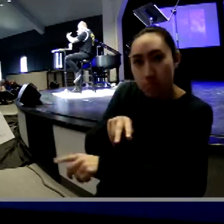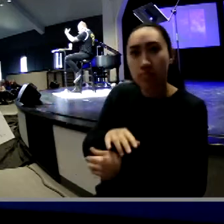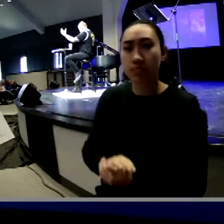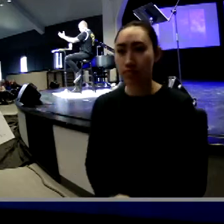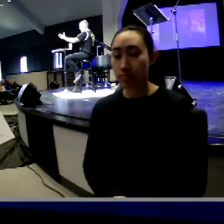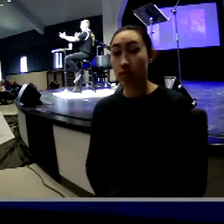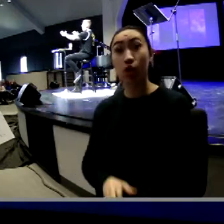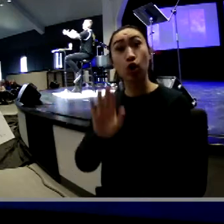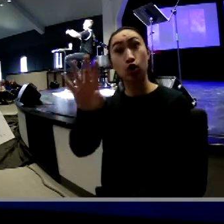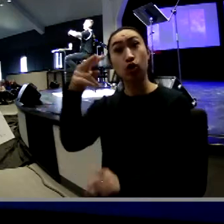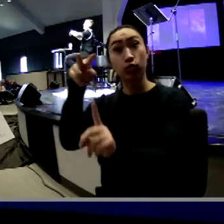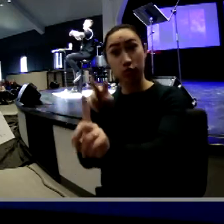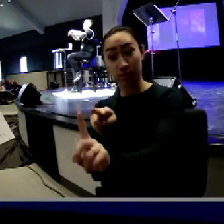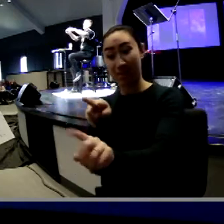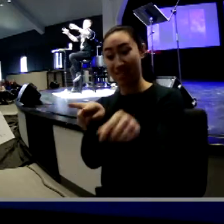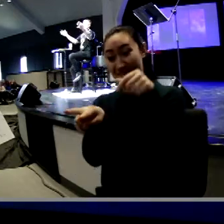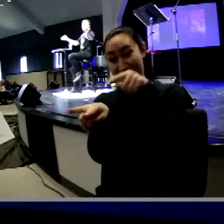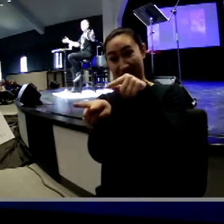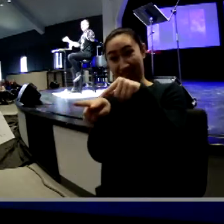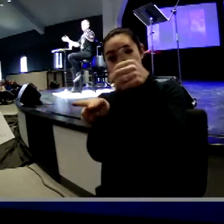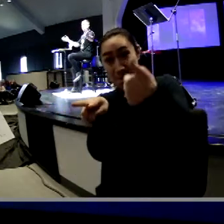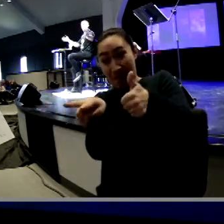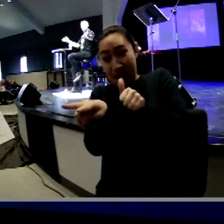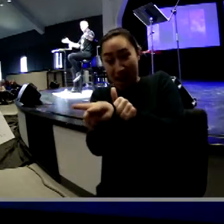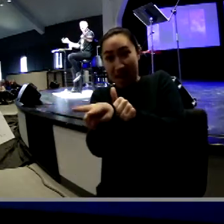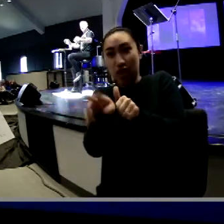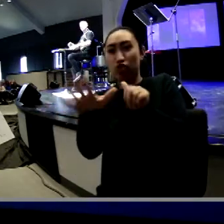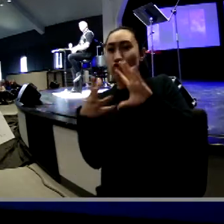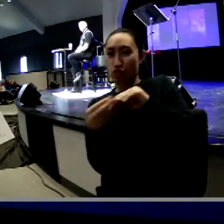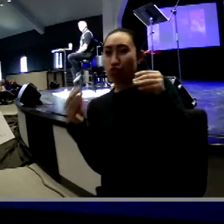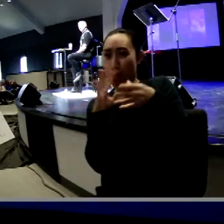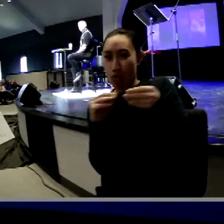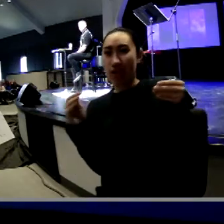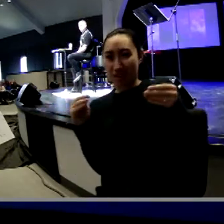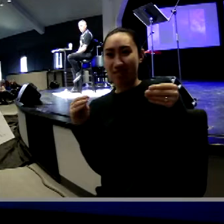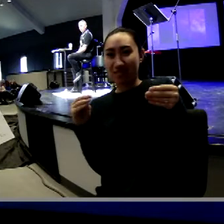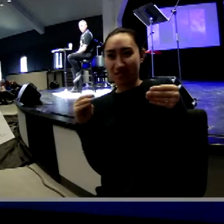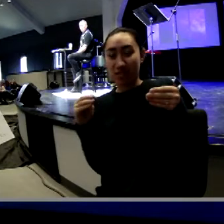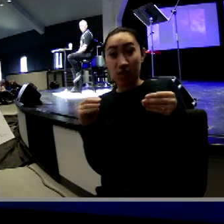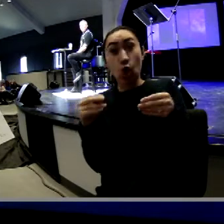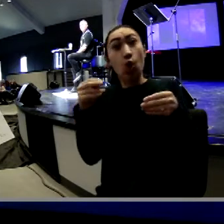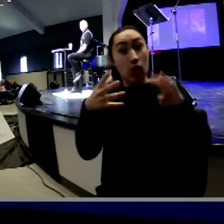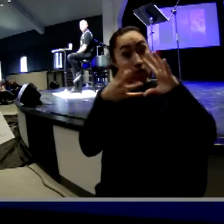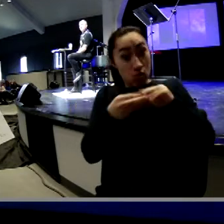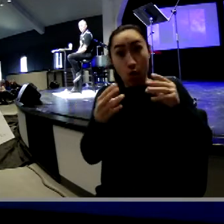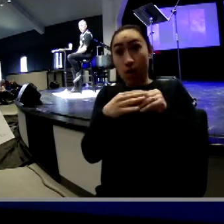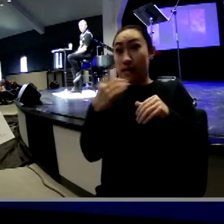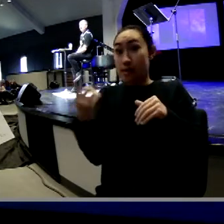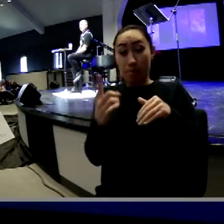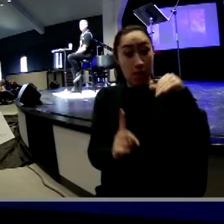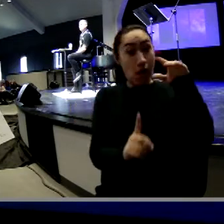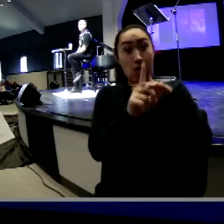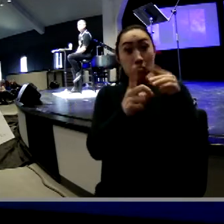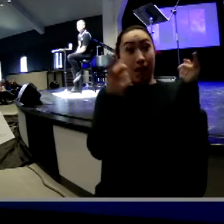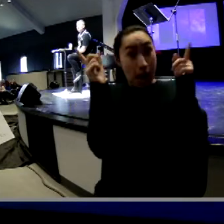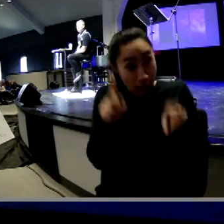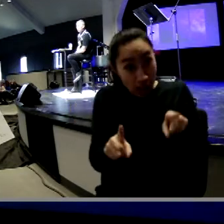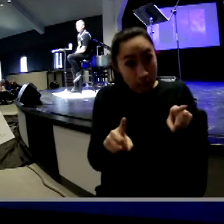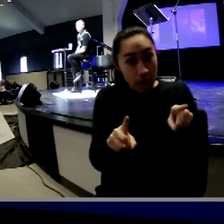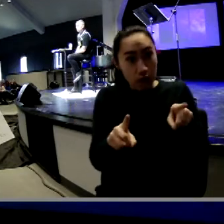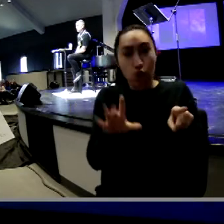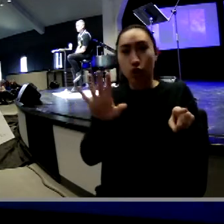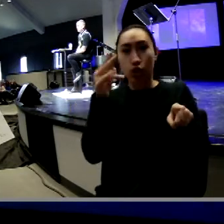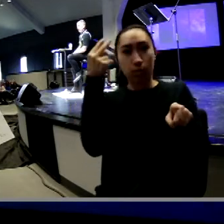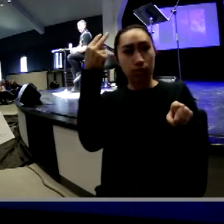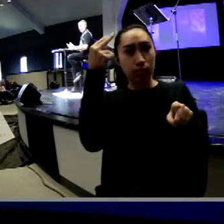has a narrative, and so many of you have different narratives, different ways that you think, different ways that you see Summit, different ways that you see how